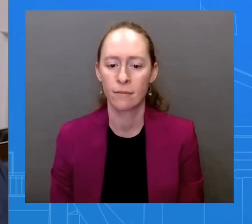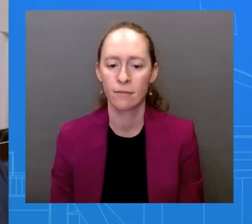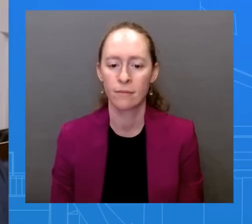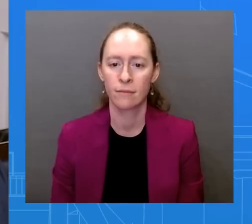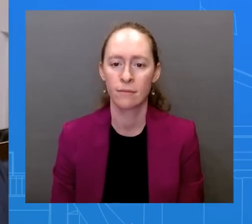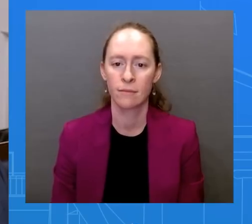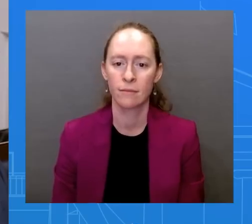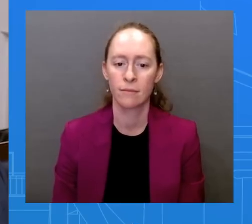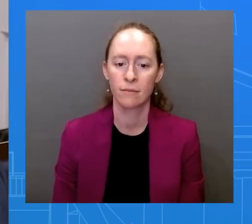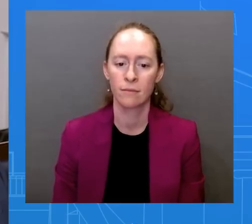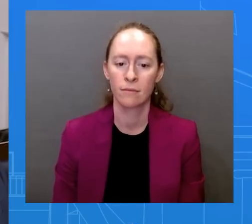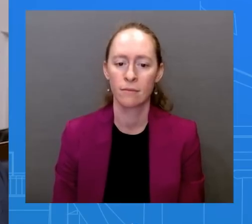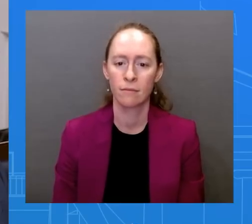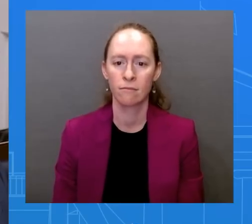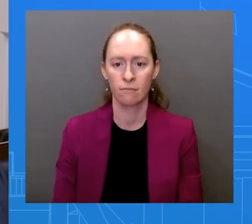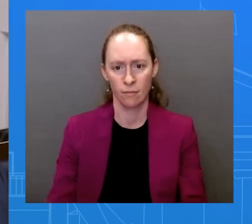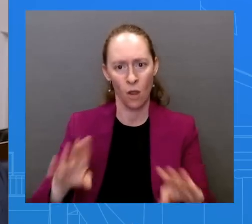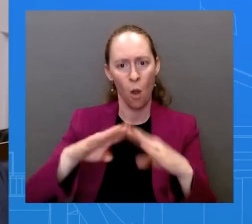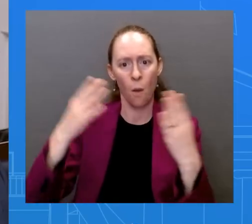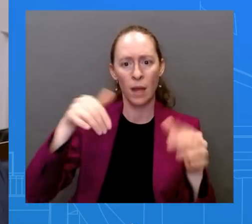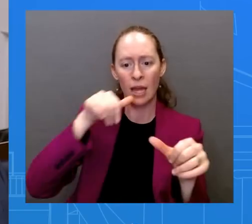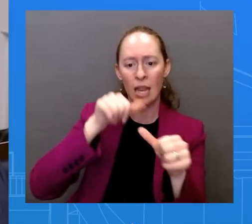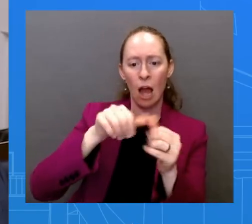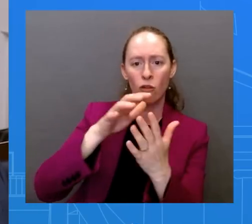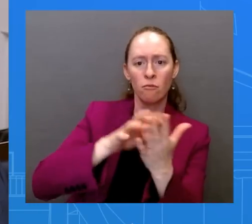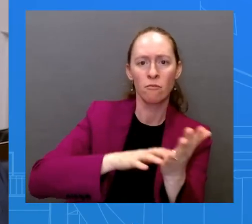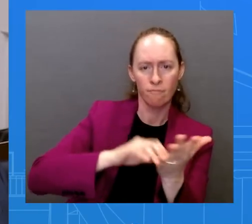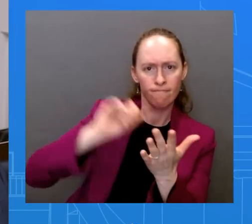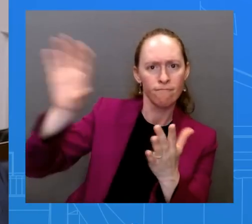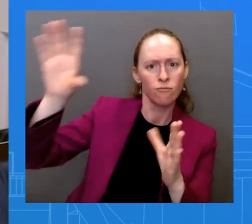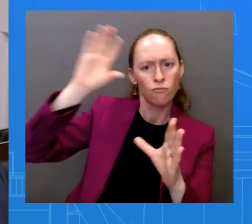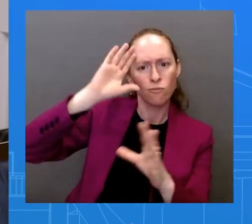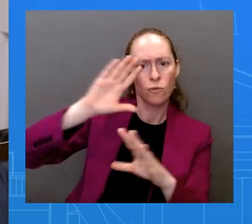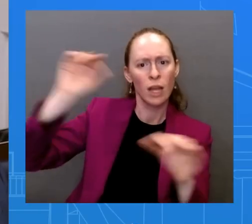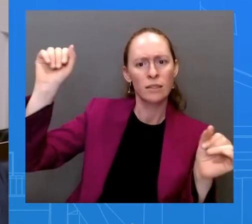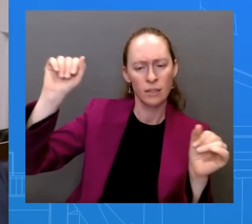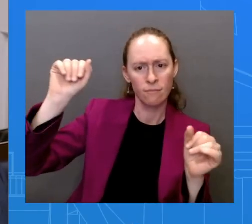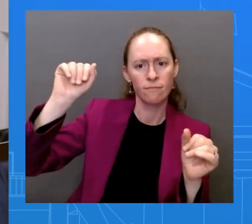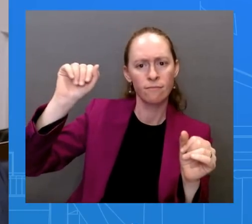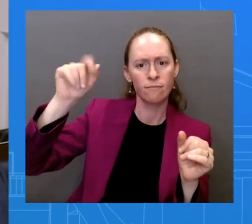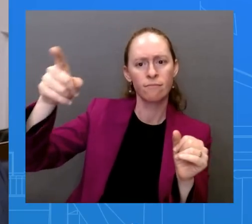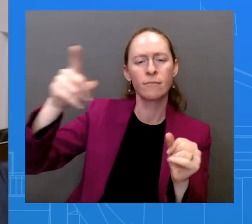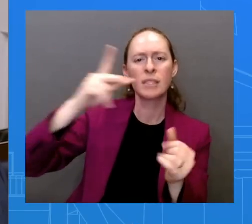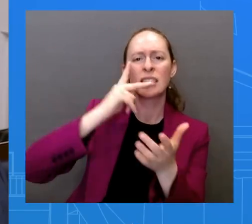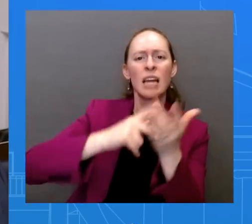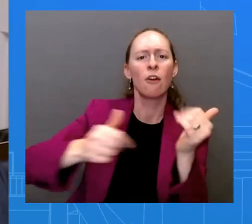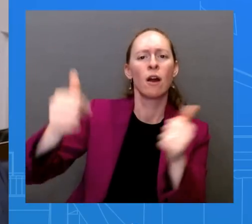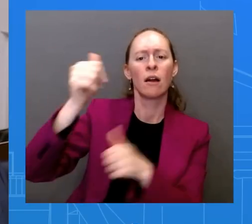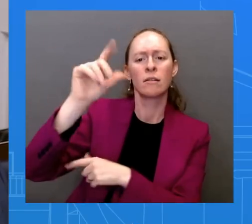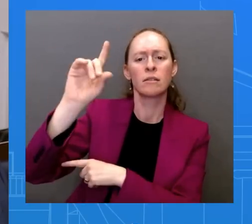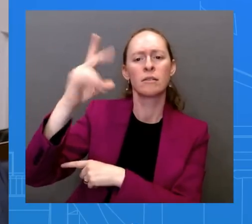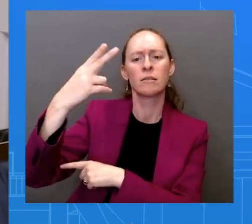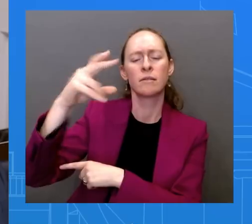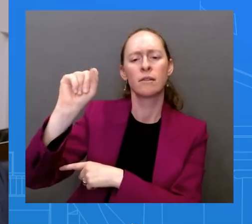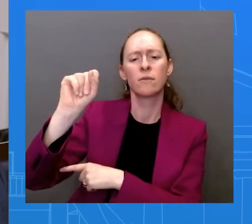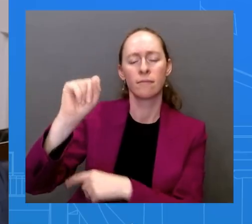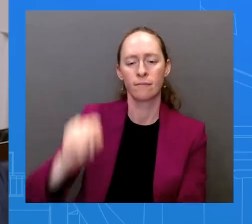the workforce of the Office of Inspector General at DHS. Mm-hmm. They essentially say that the Inspector General, Joseph Kafari, should be removed,